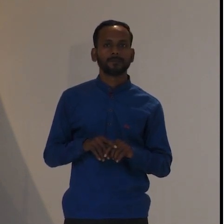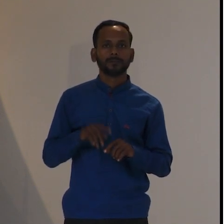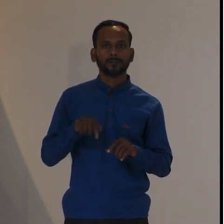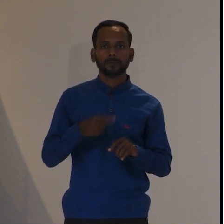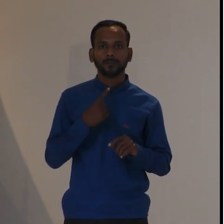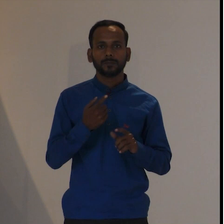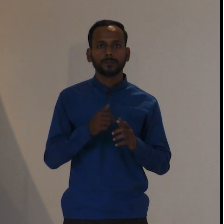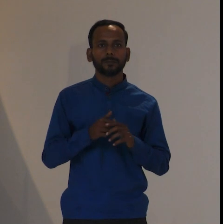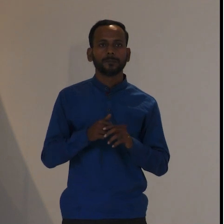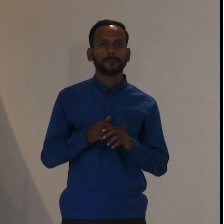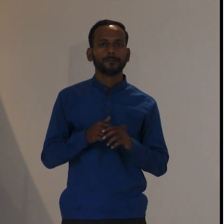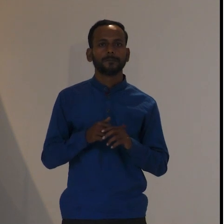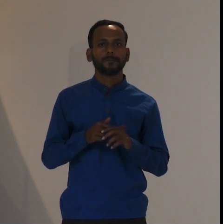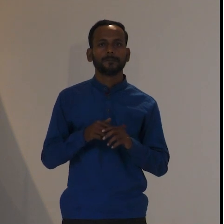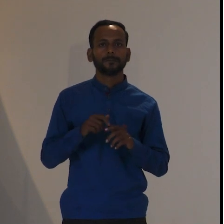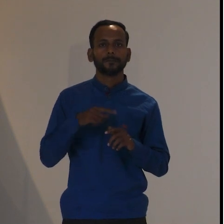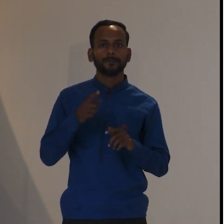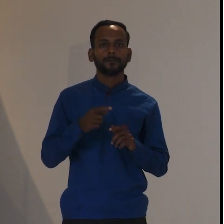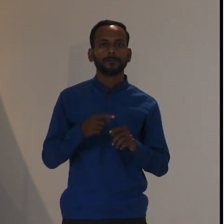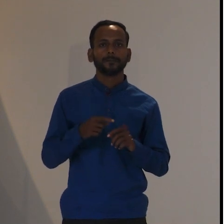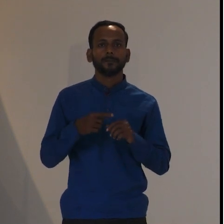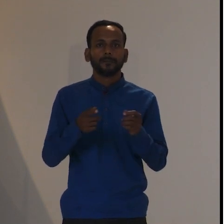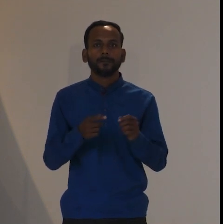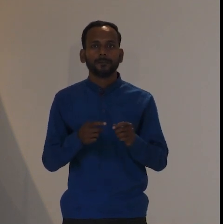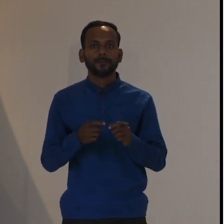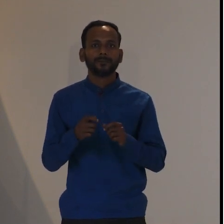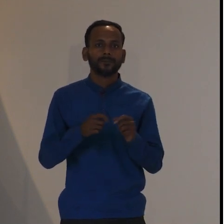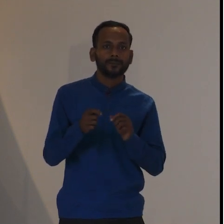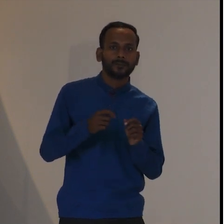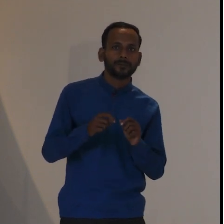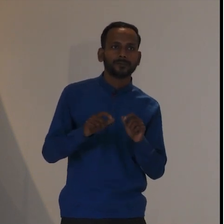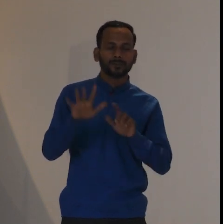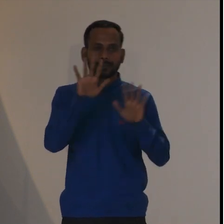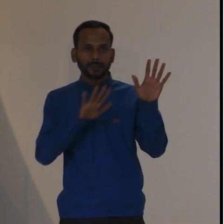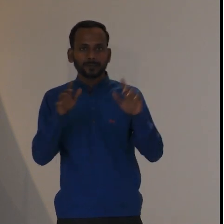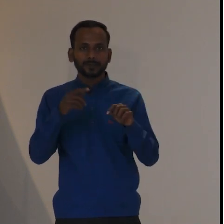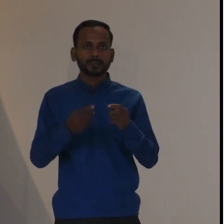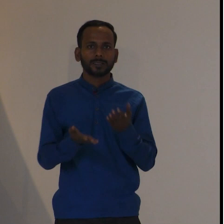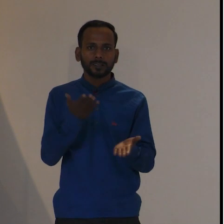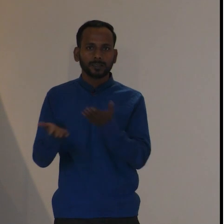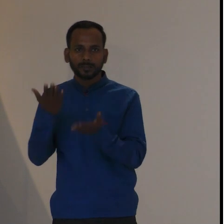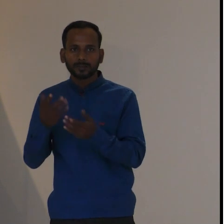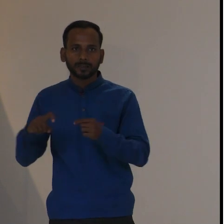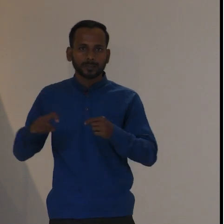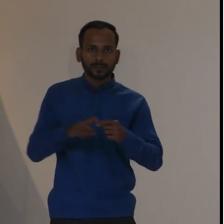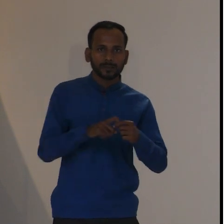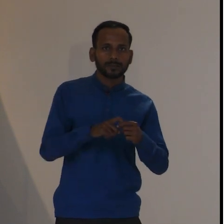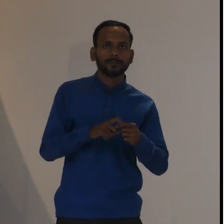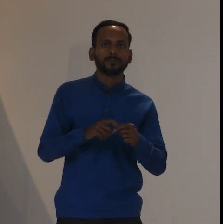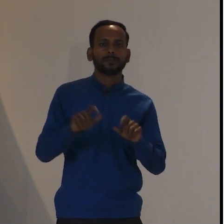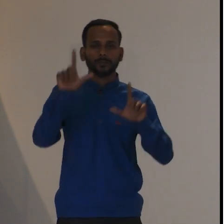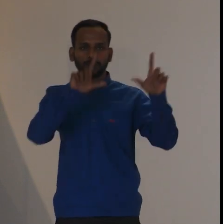So I approach it by examining how animation has been used as a tool to entertain and educate in